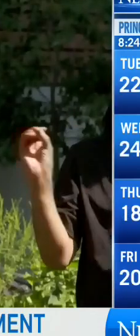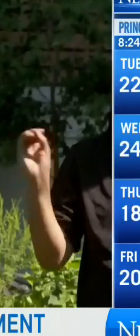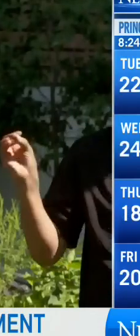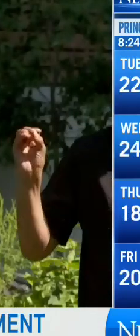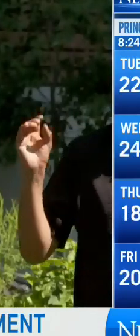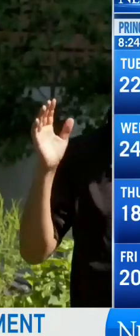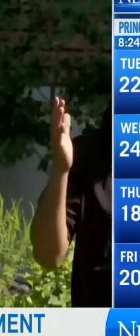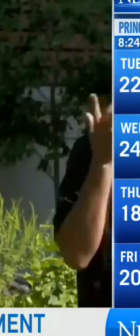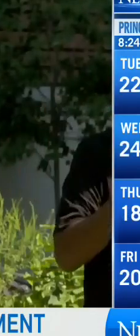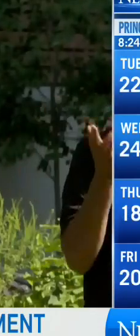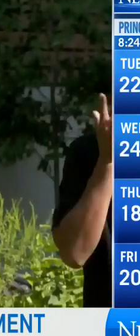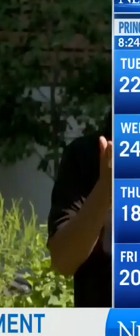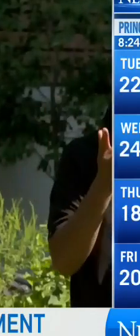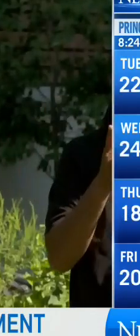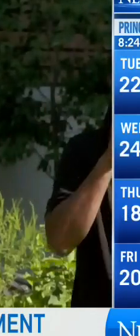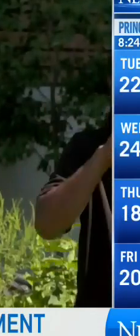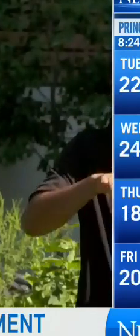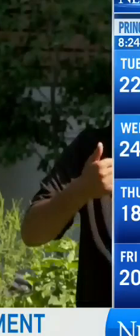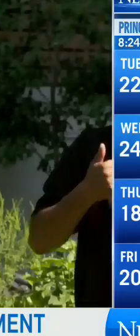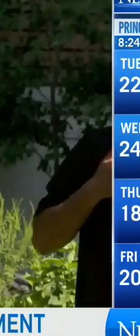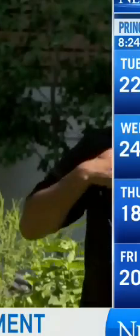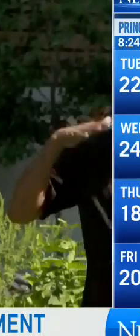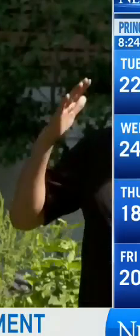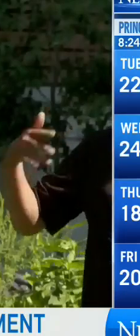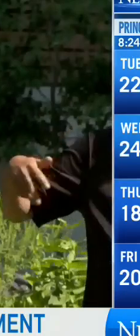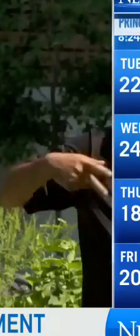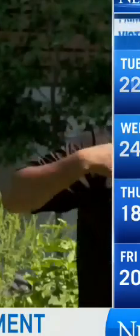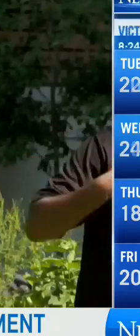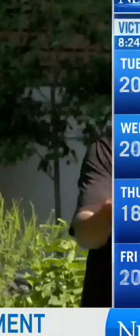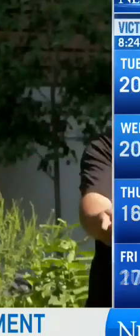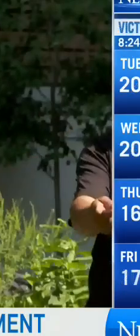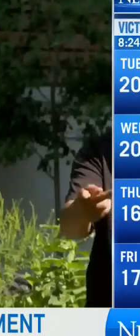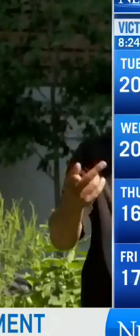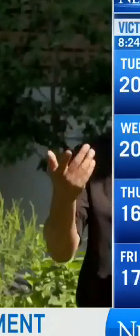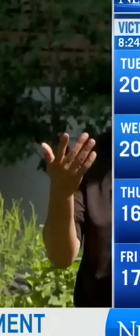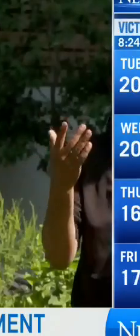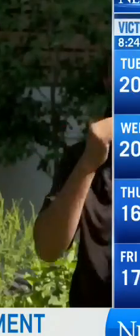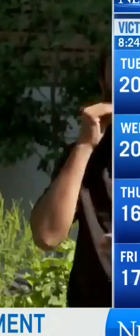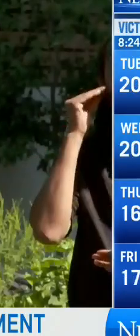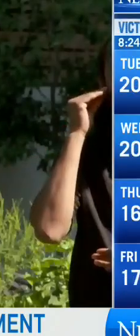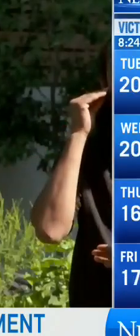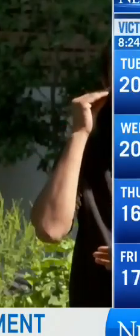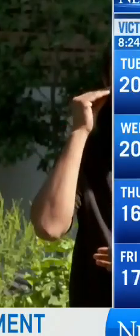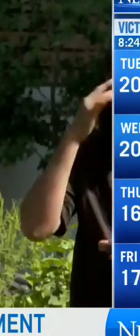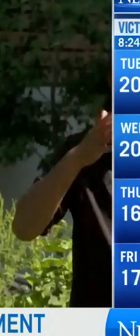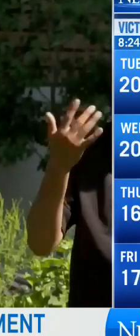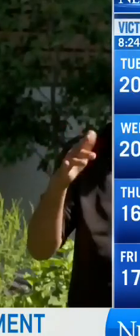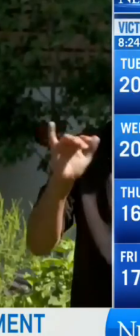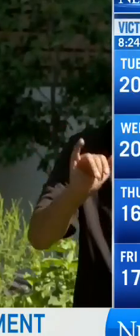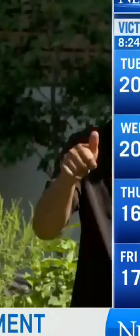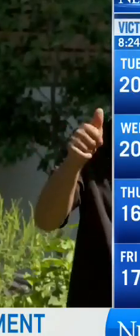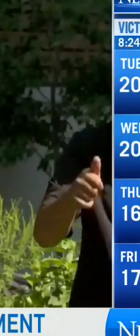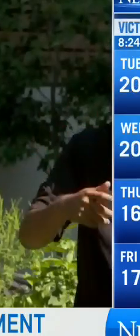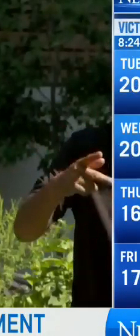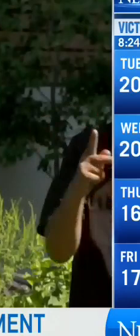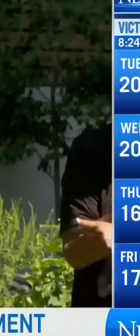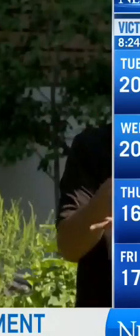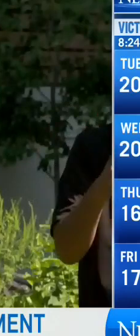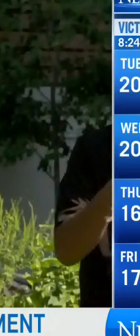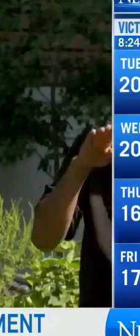something that has gotten worse. And we know that the situation has been exacerbated during the